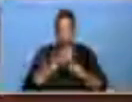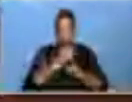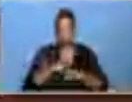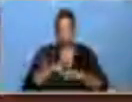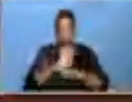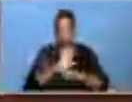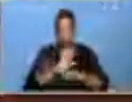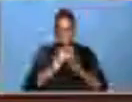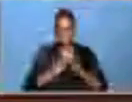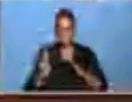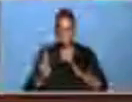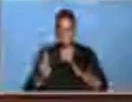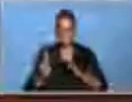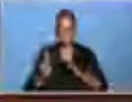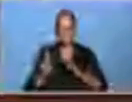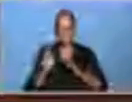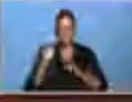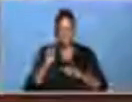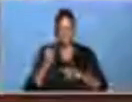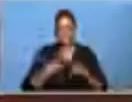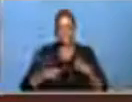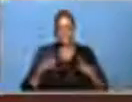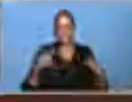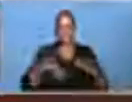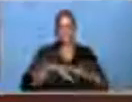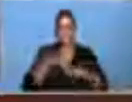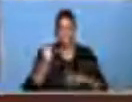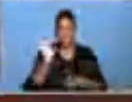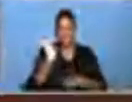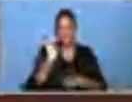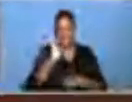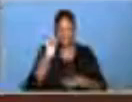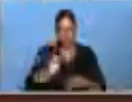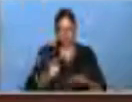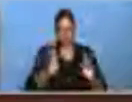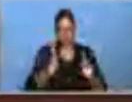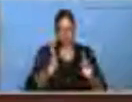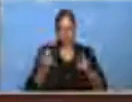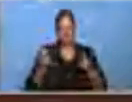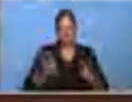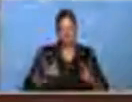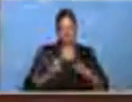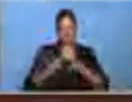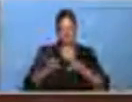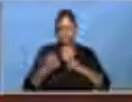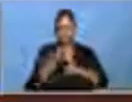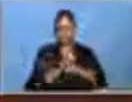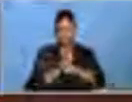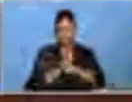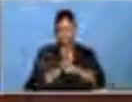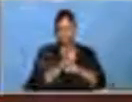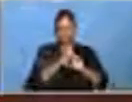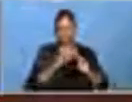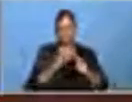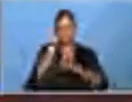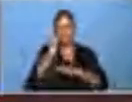anyway. They are coming out. 98% of them are coming out. It is just that when they come out, we want them to be